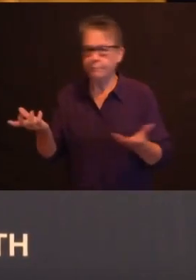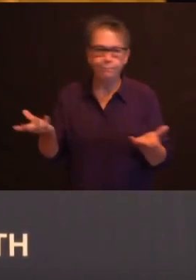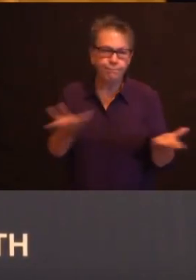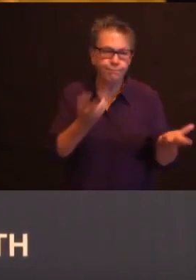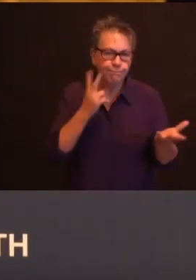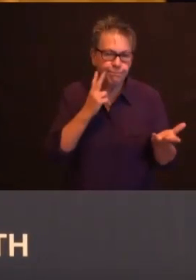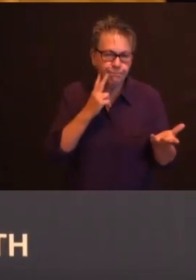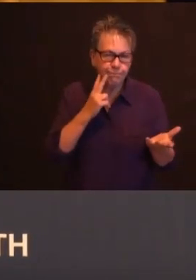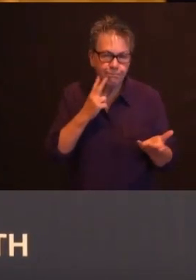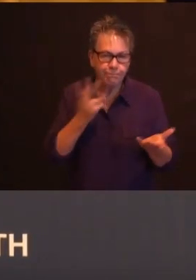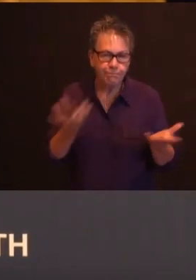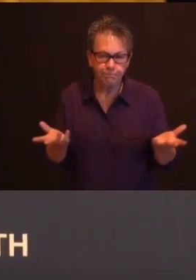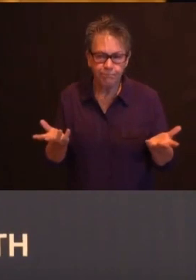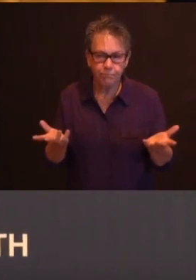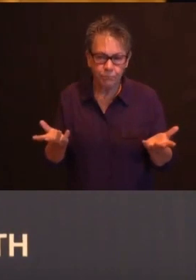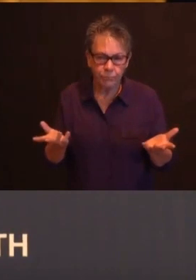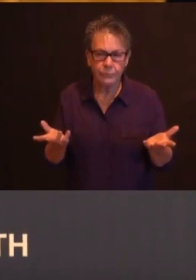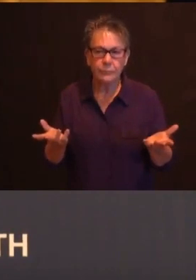overall, we'll be looking at turnout.